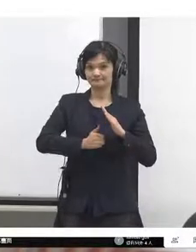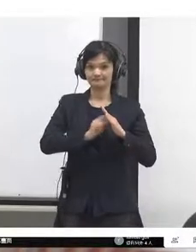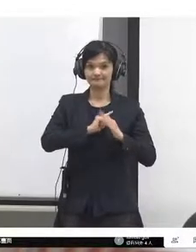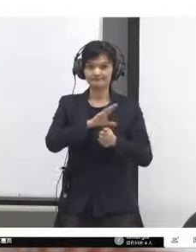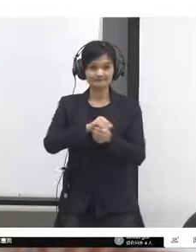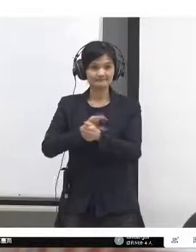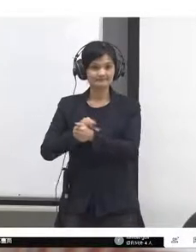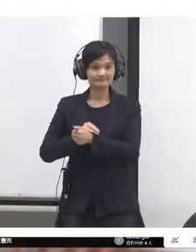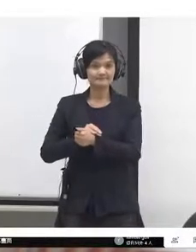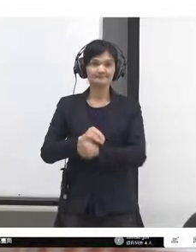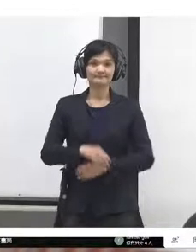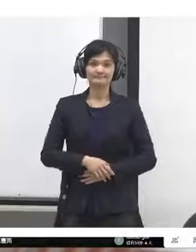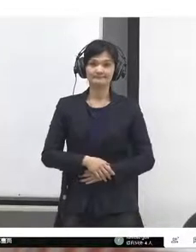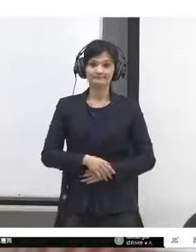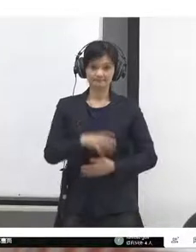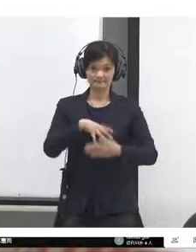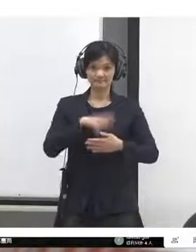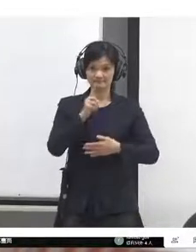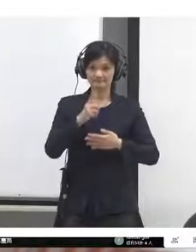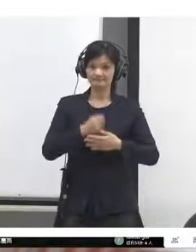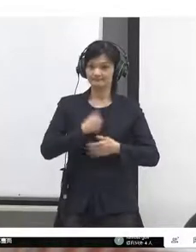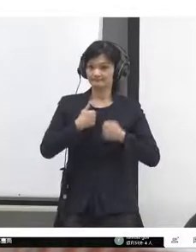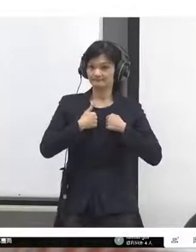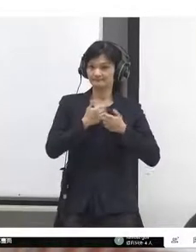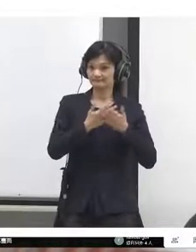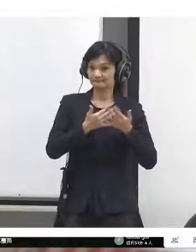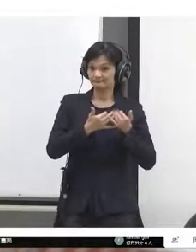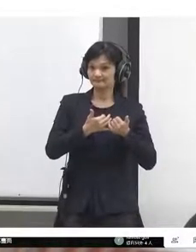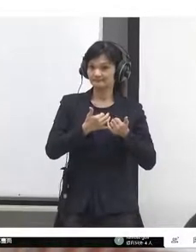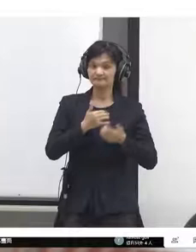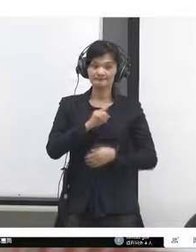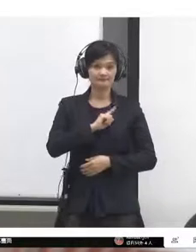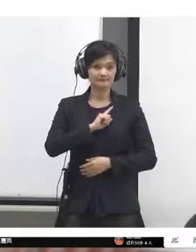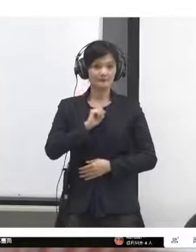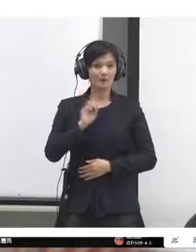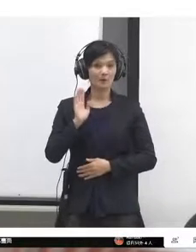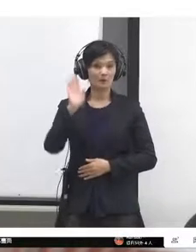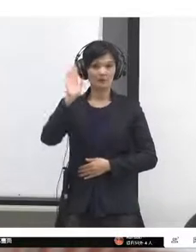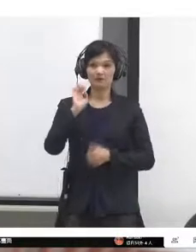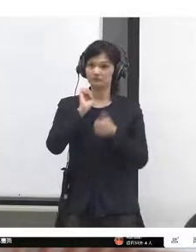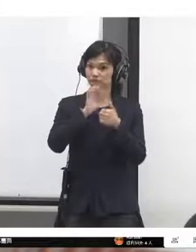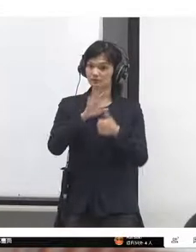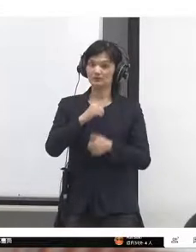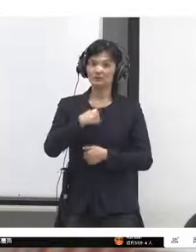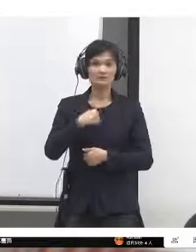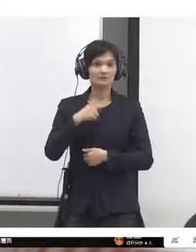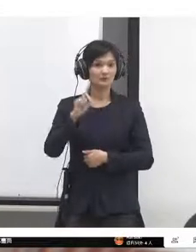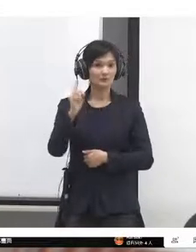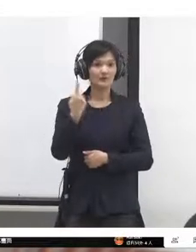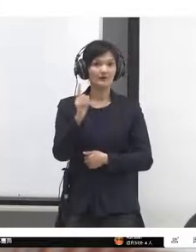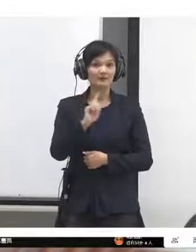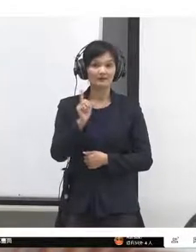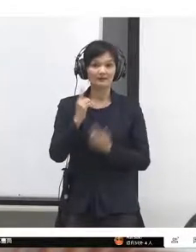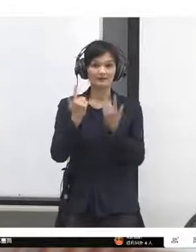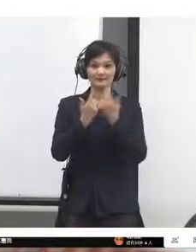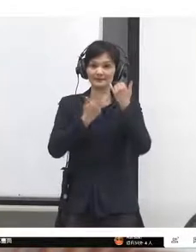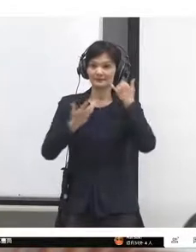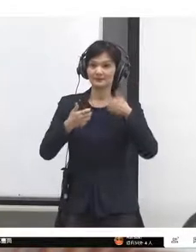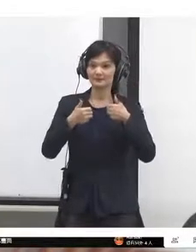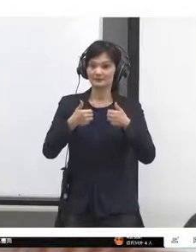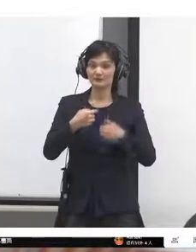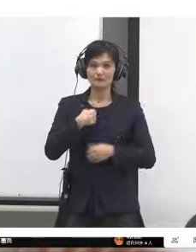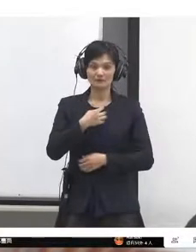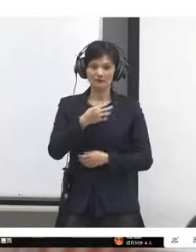Hokkaido said that they are very nervous because they cannot join the interns. So that's why we make and